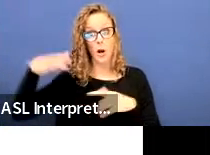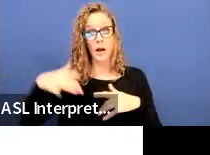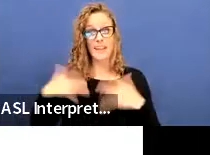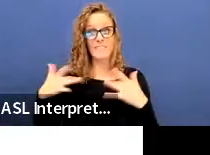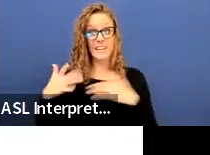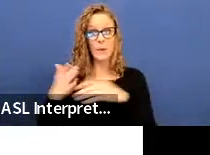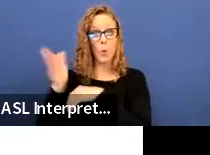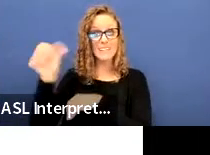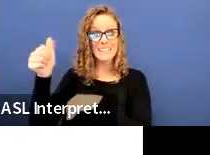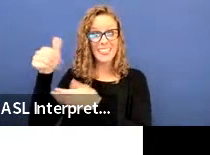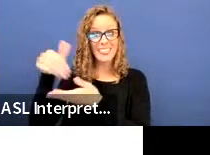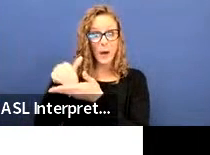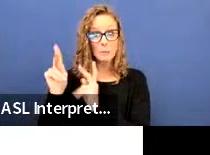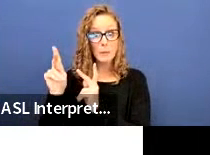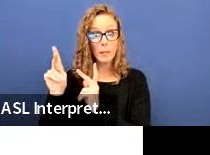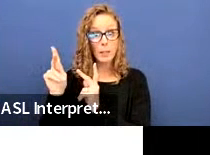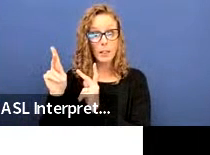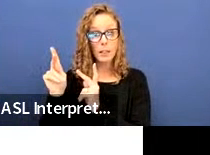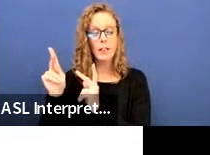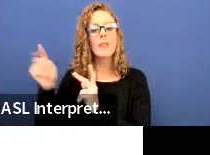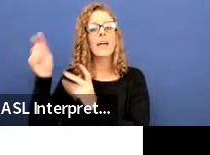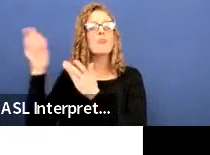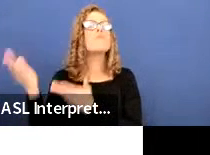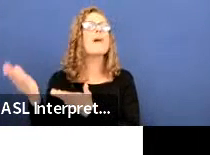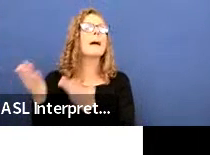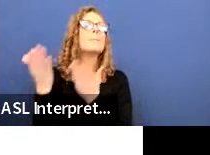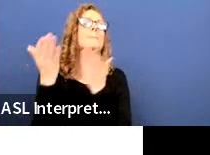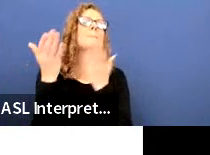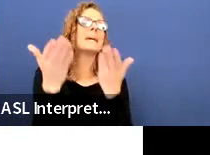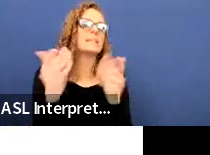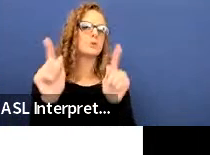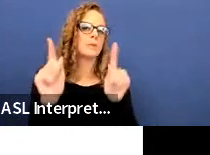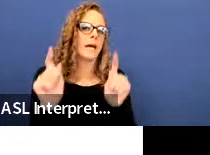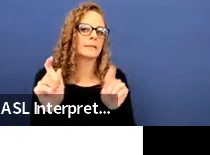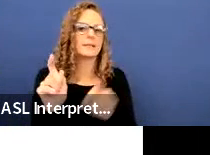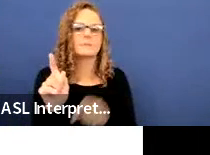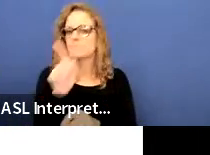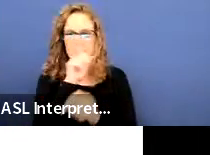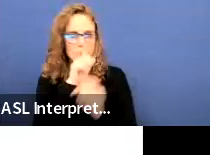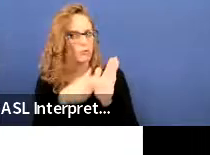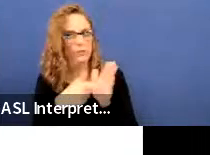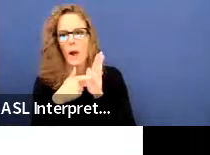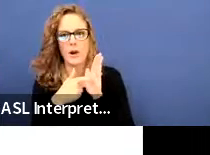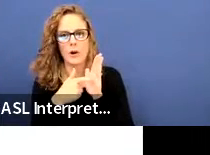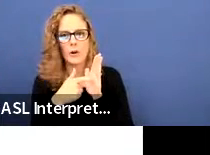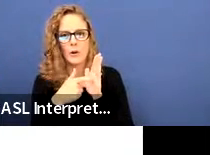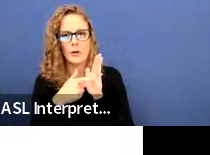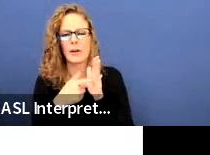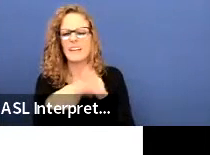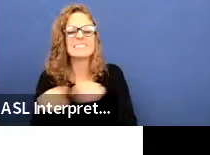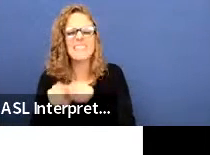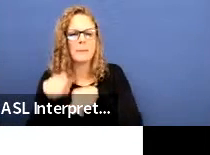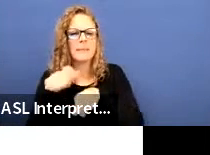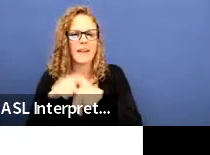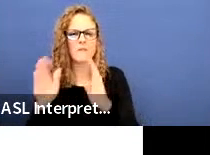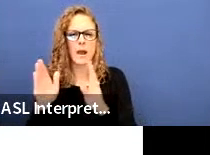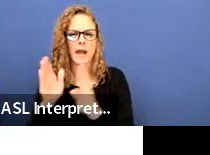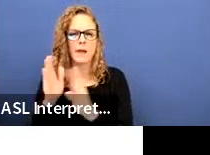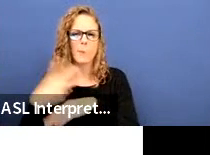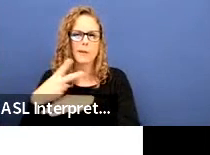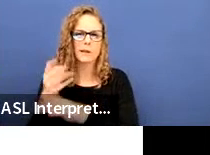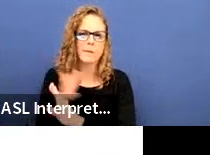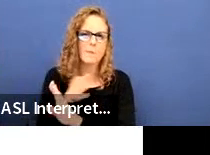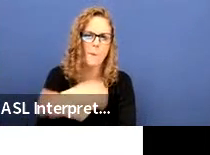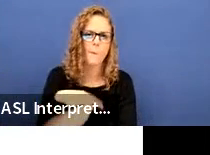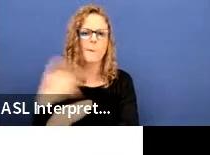than 10,000 people, you're recommended to test, but it's not required. And again, similar timeframes. The other thing